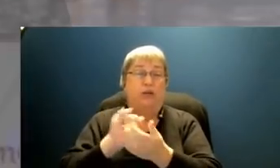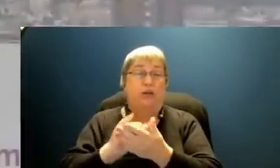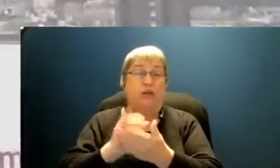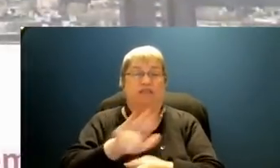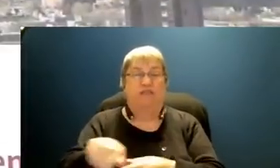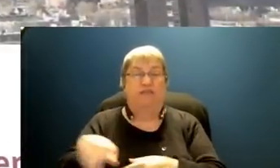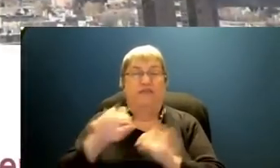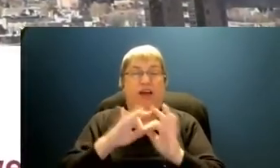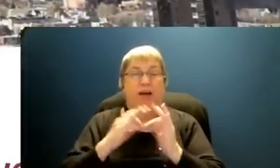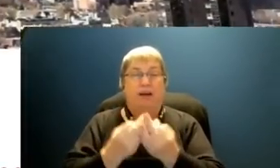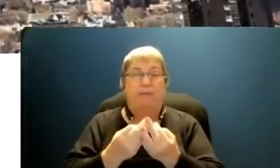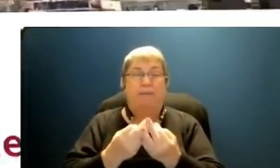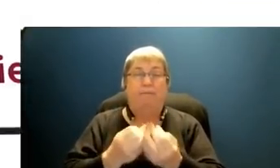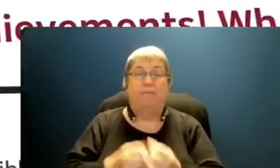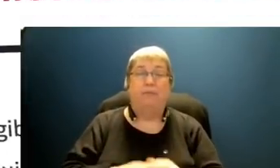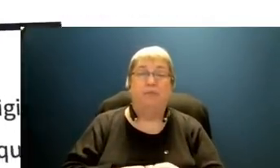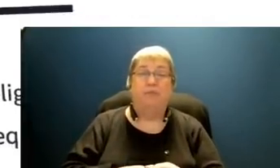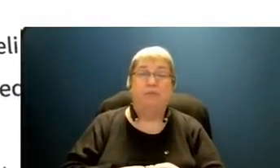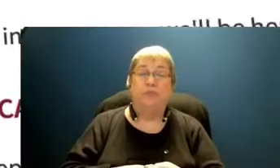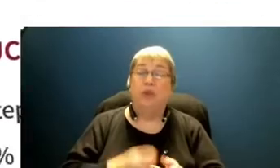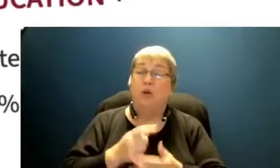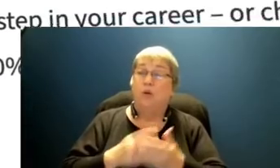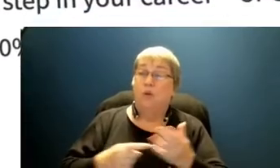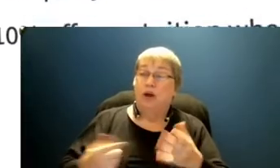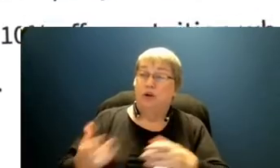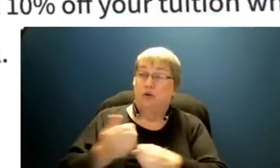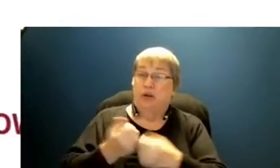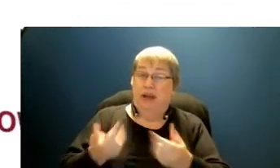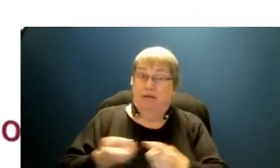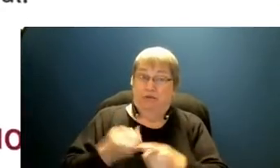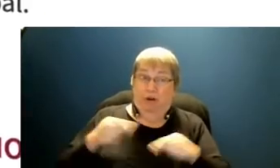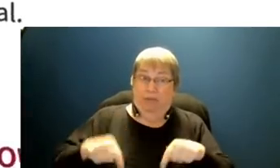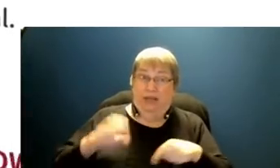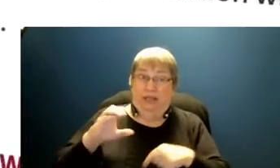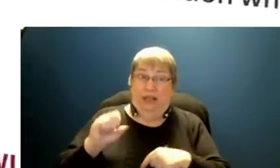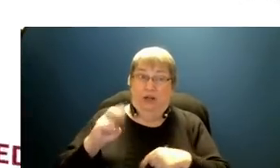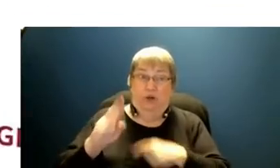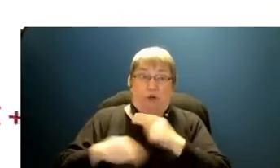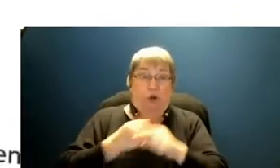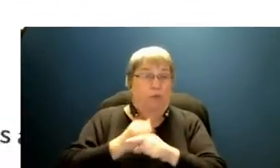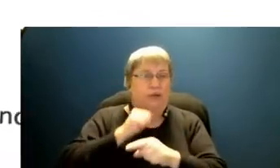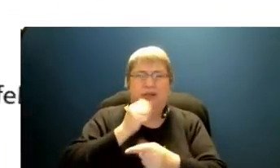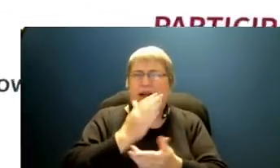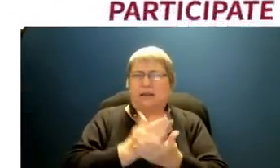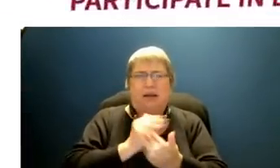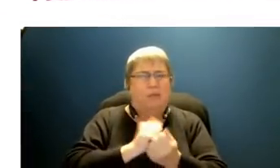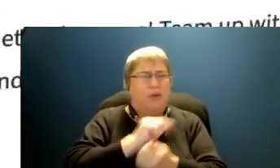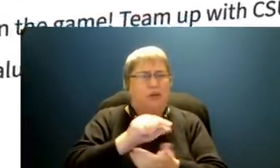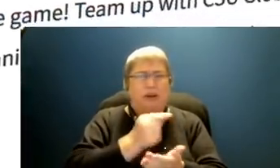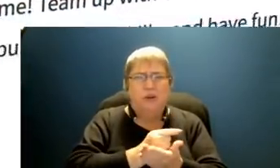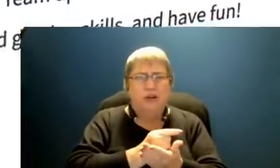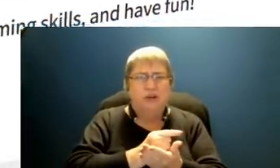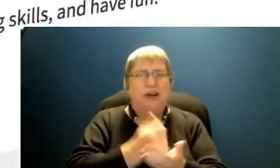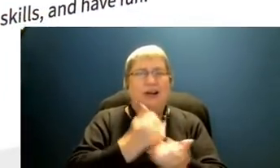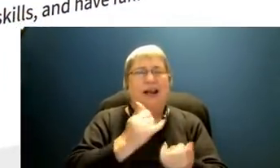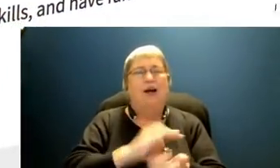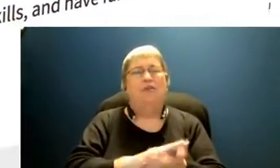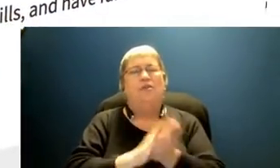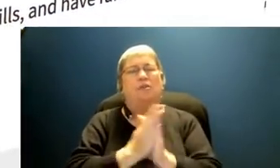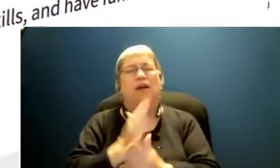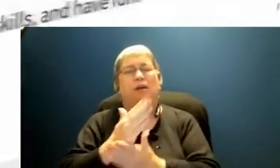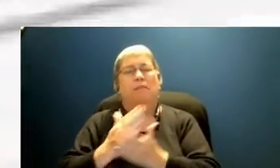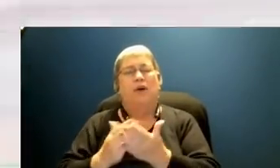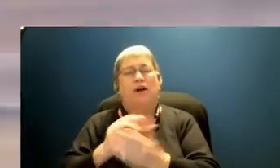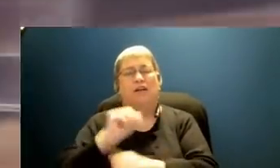What you gain from csu-global doesn't stop after you complete your degree or certificate. You are now part of the csu-global